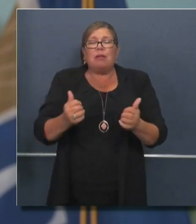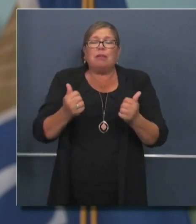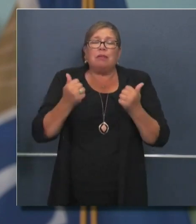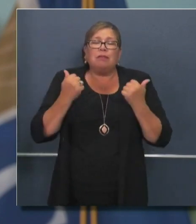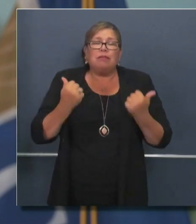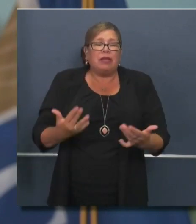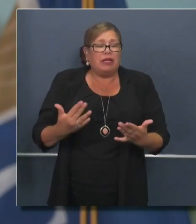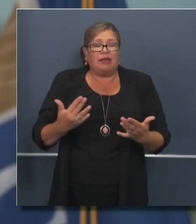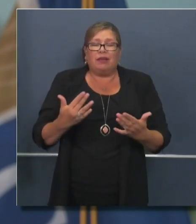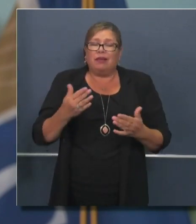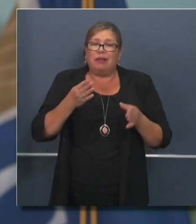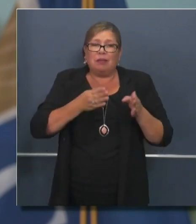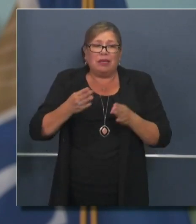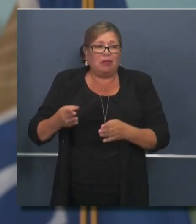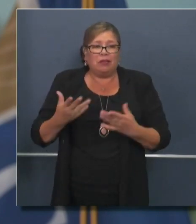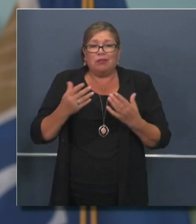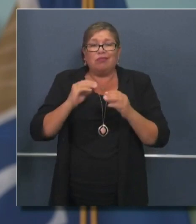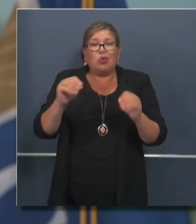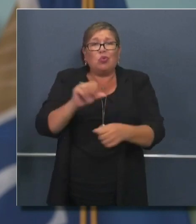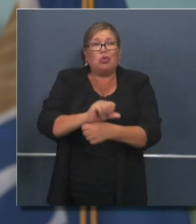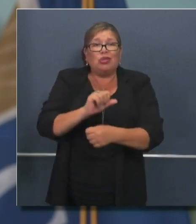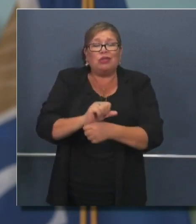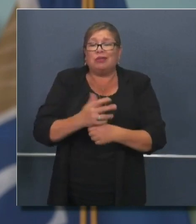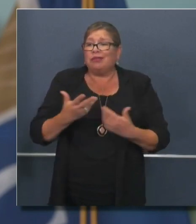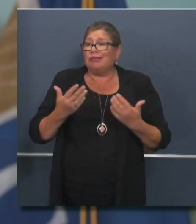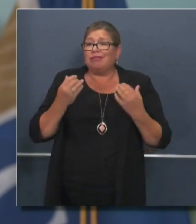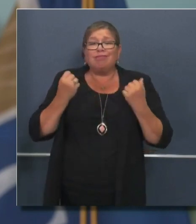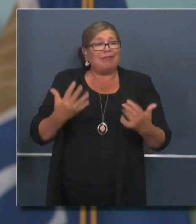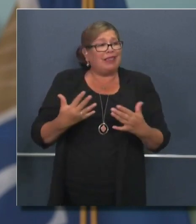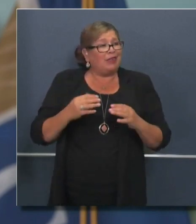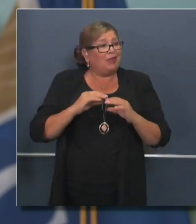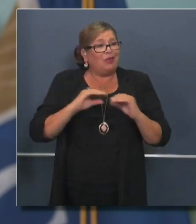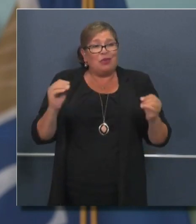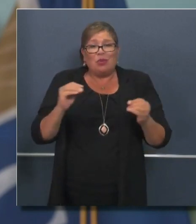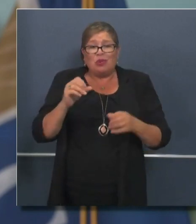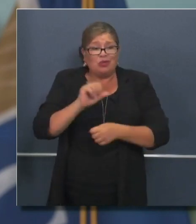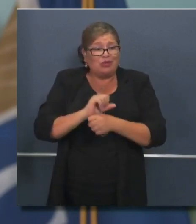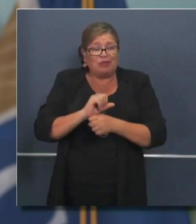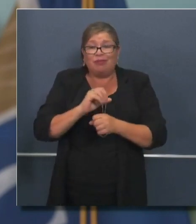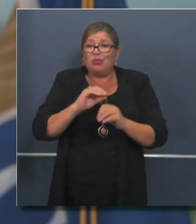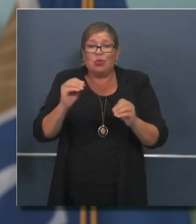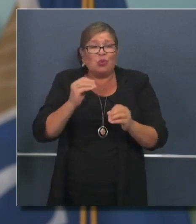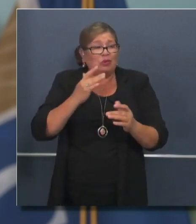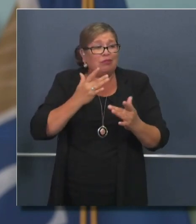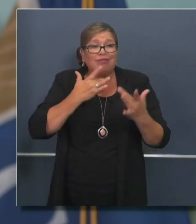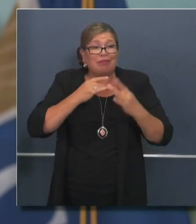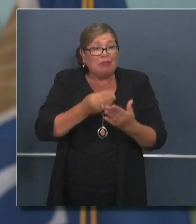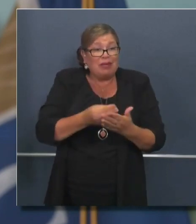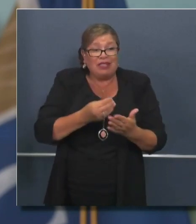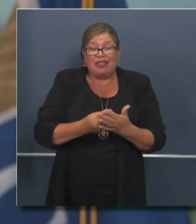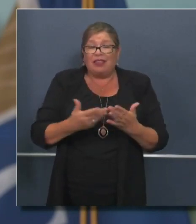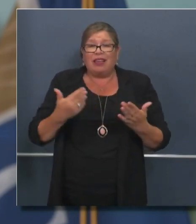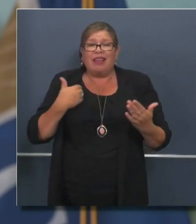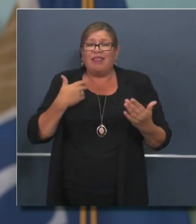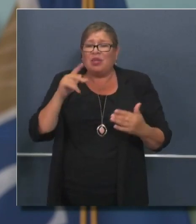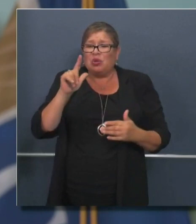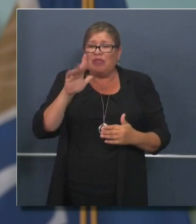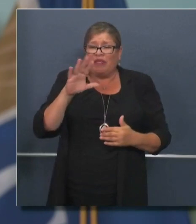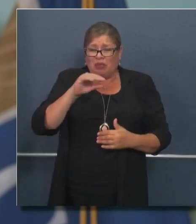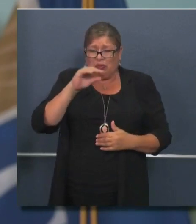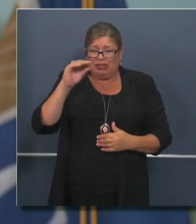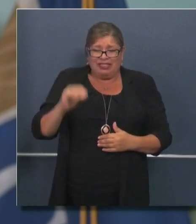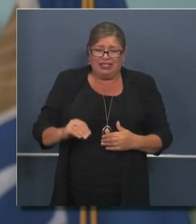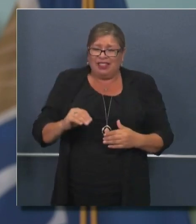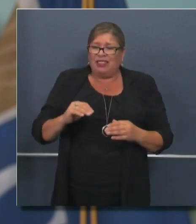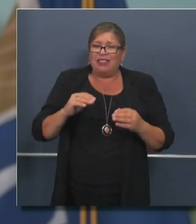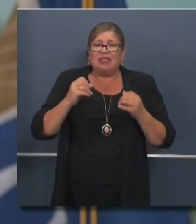shy of Depression-era numbers, well on our way to north of 20% across the United States, 25+%